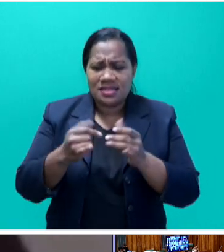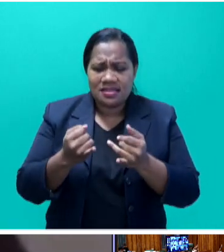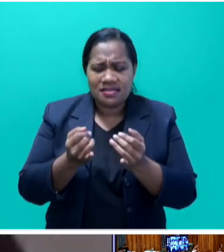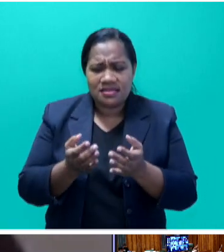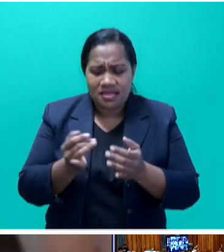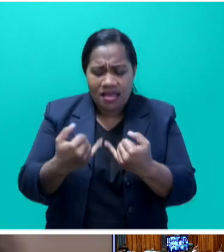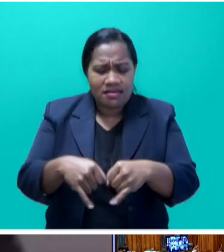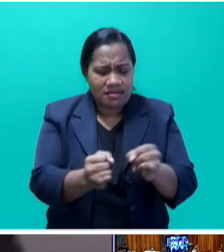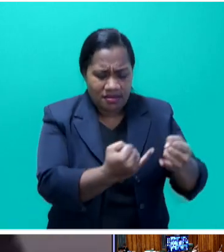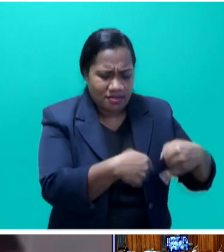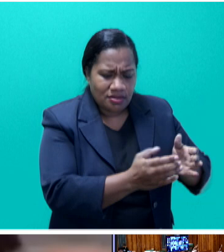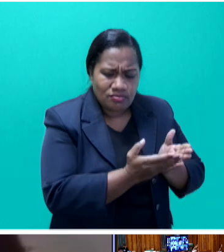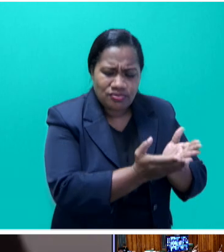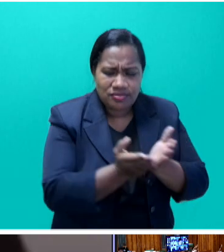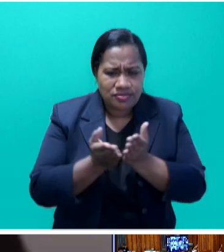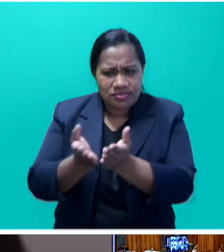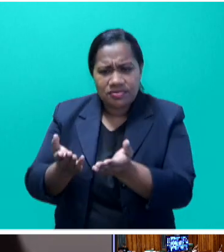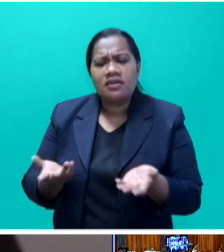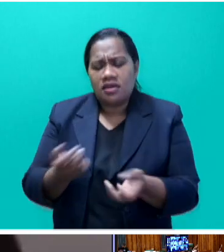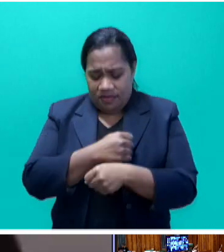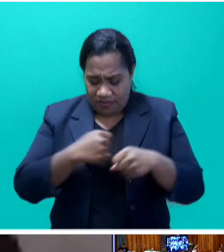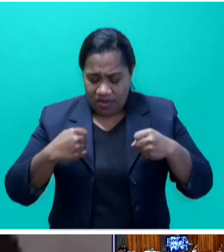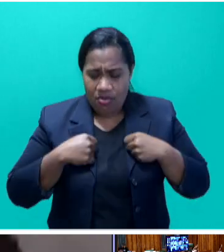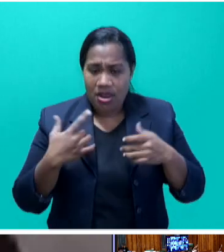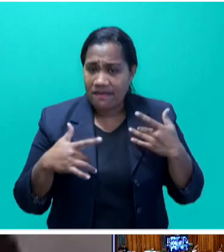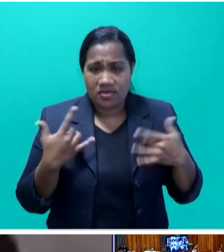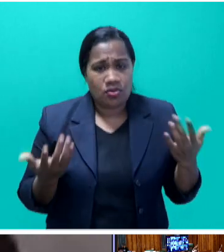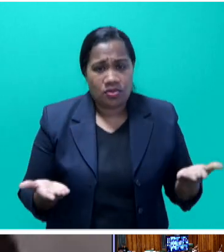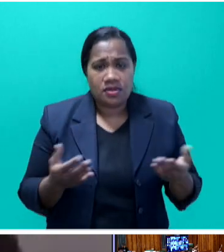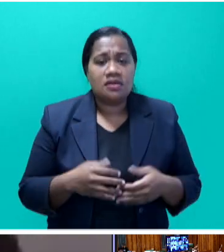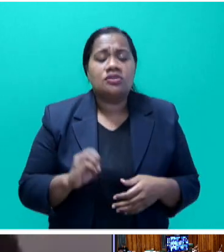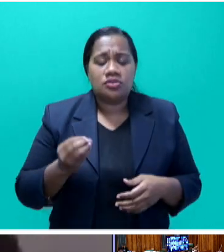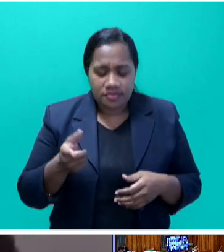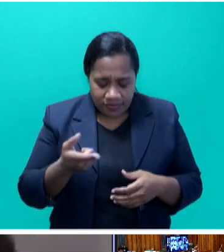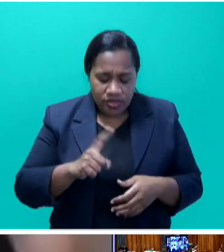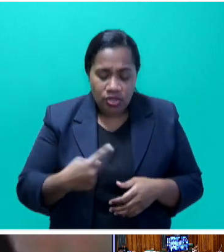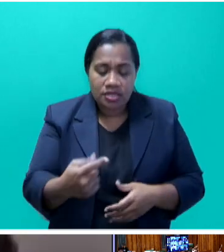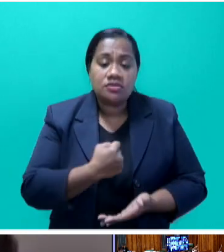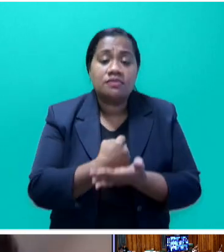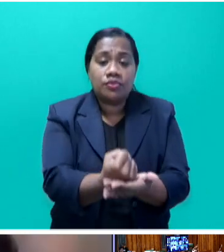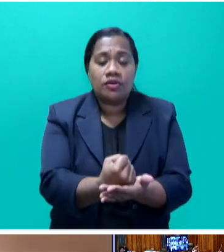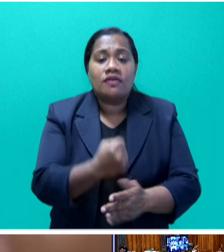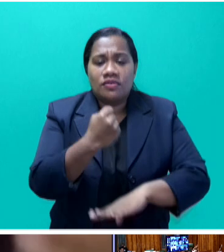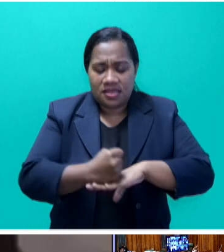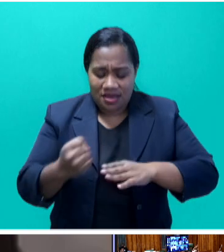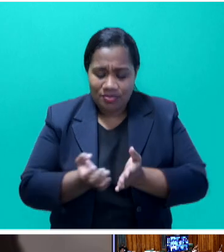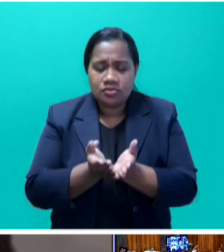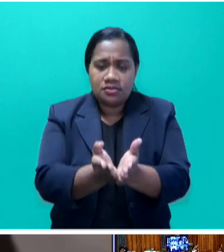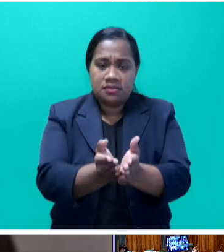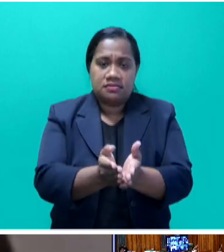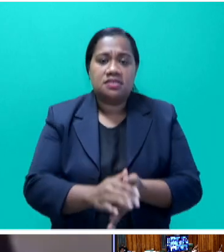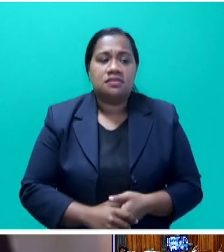for our livelihood, for our trade, and for our commerce. Therefore, the continued support for the government shipping franchise of more than $2 million, we